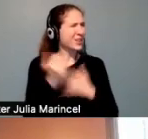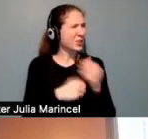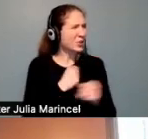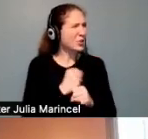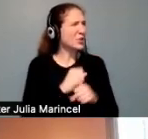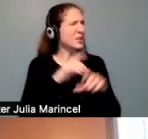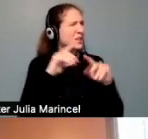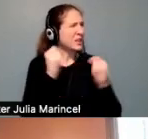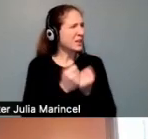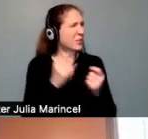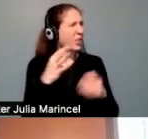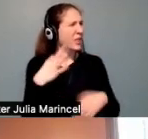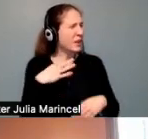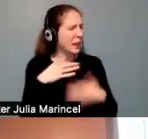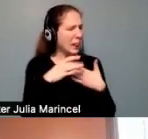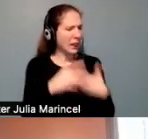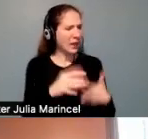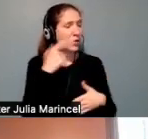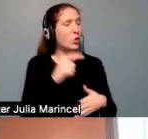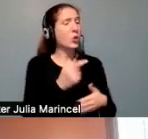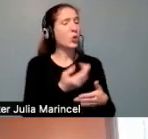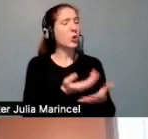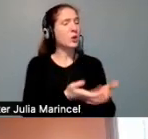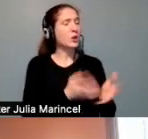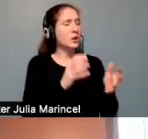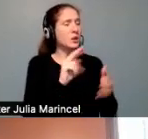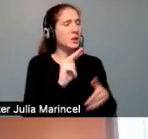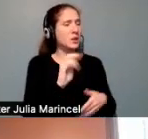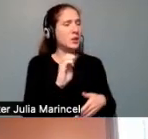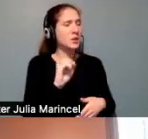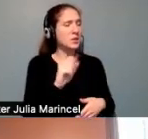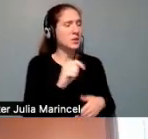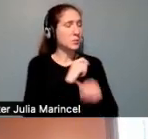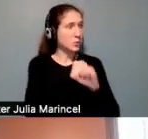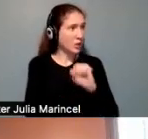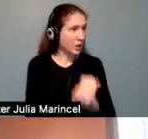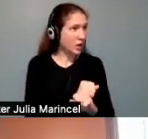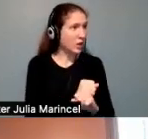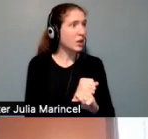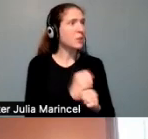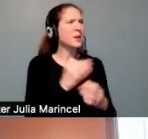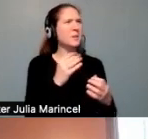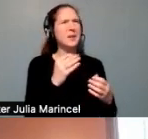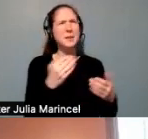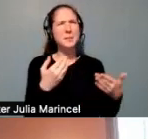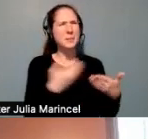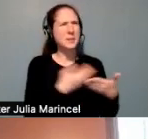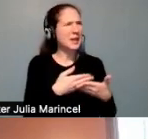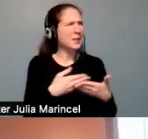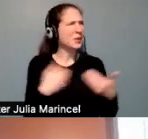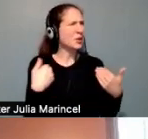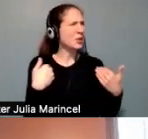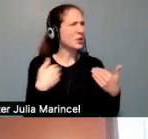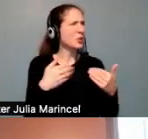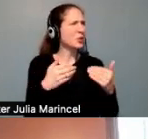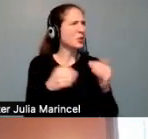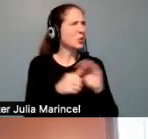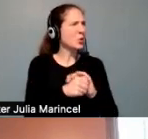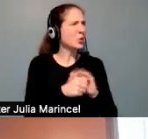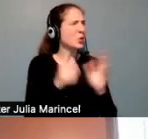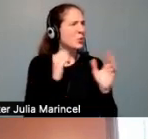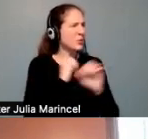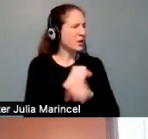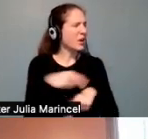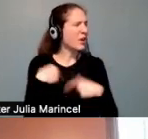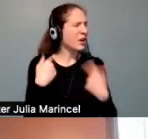those nests. And they protected hundreds of nests and thousands of baby turtles. And we also worked with the